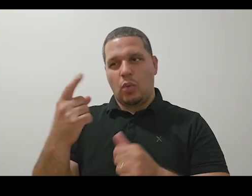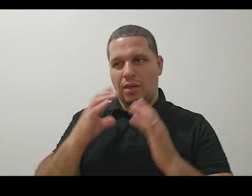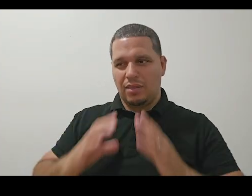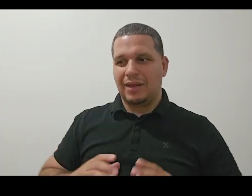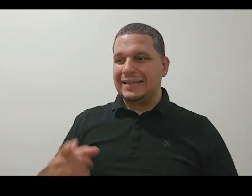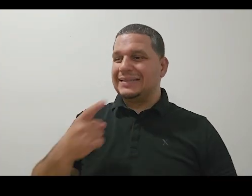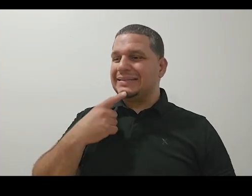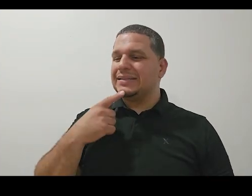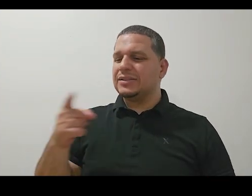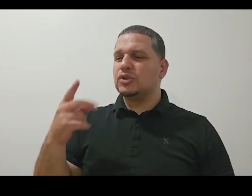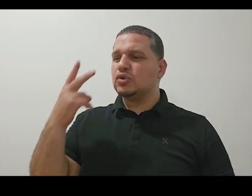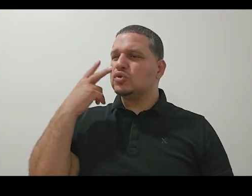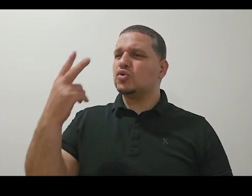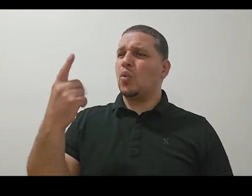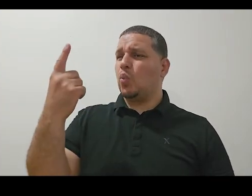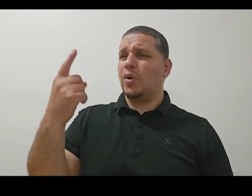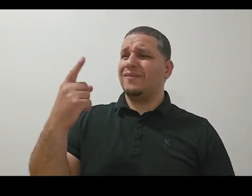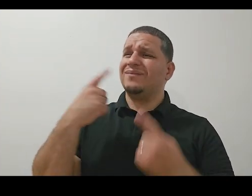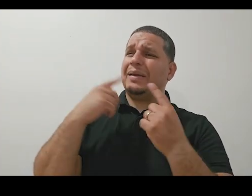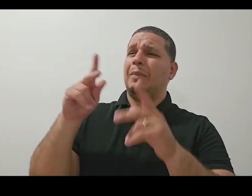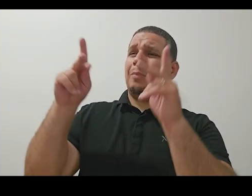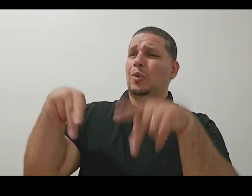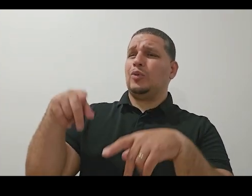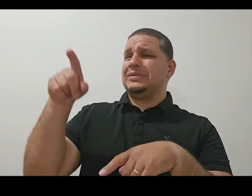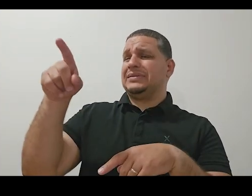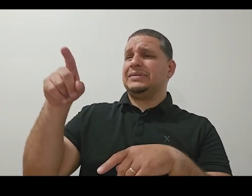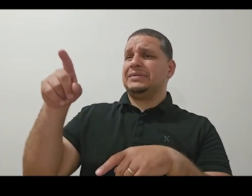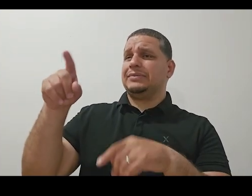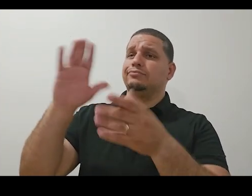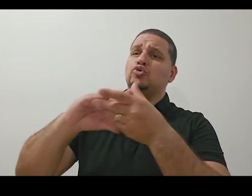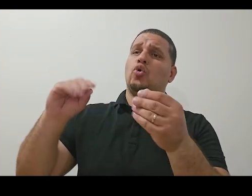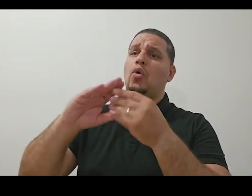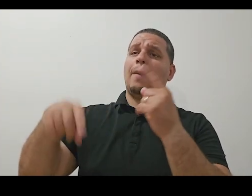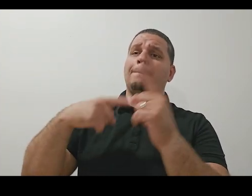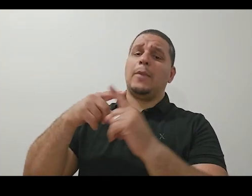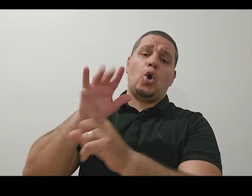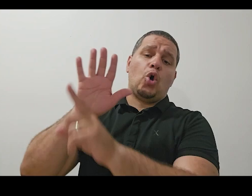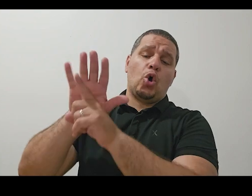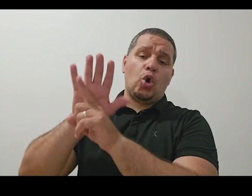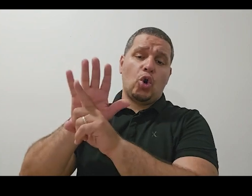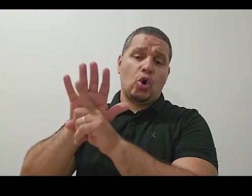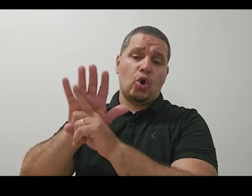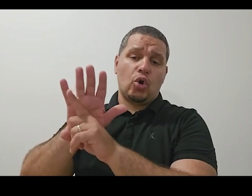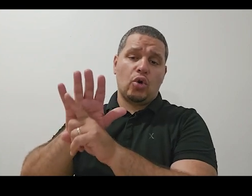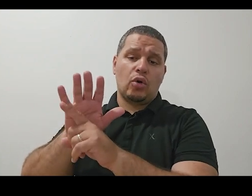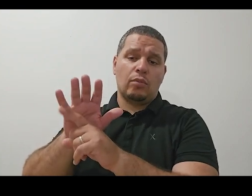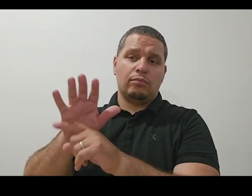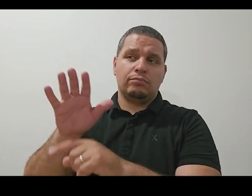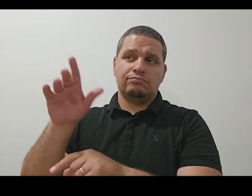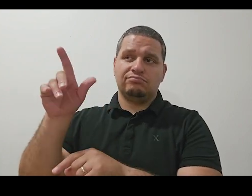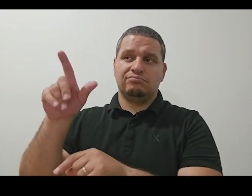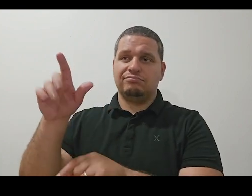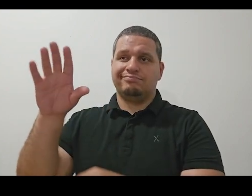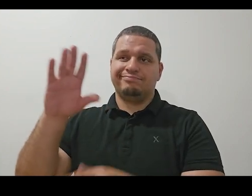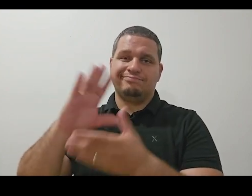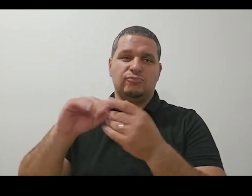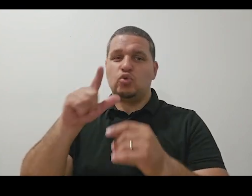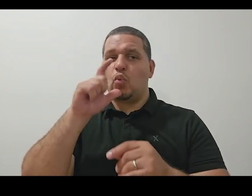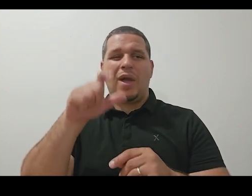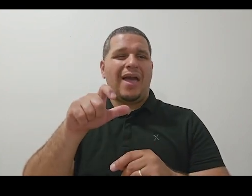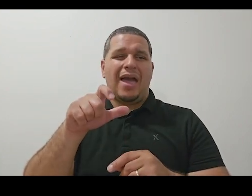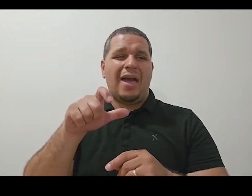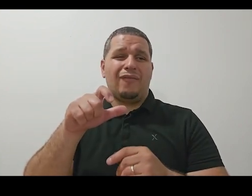that because they saw a certain celebrity talk about you don't have to